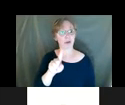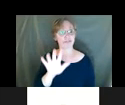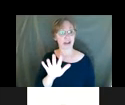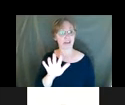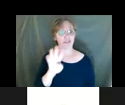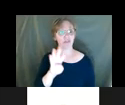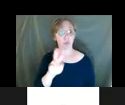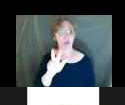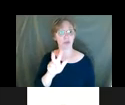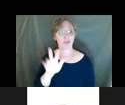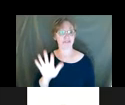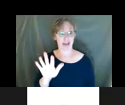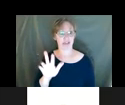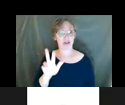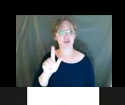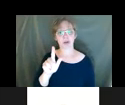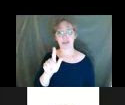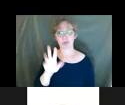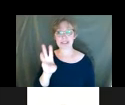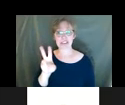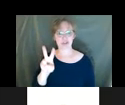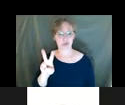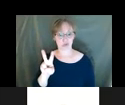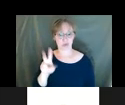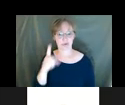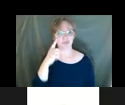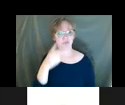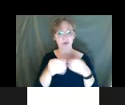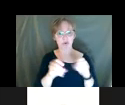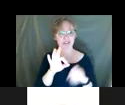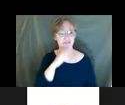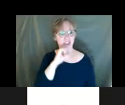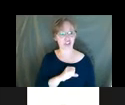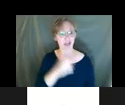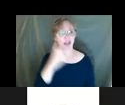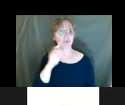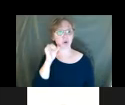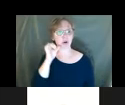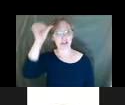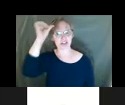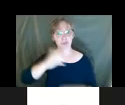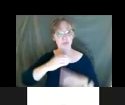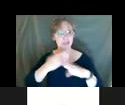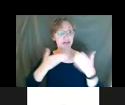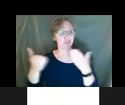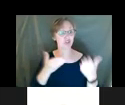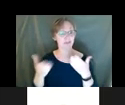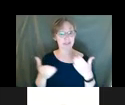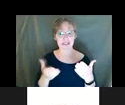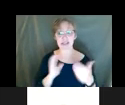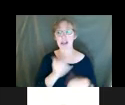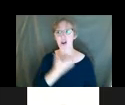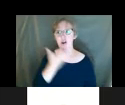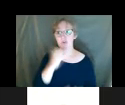315-435-2362 for the Office for Aging, and for Adult Protective Services, our number